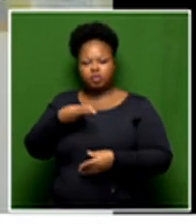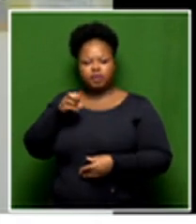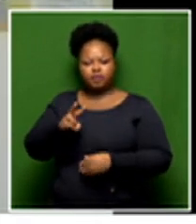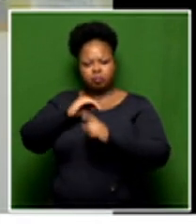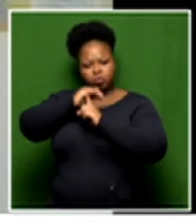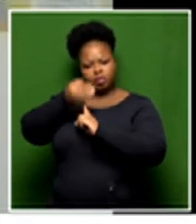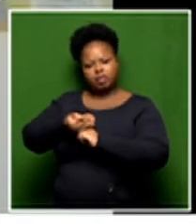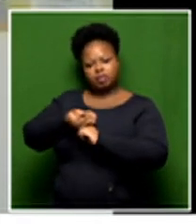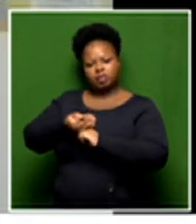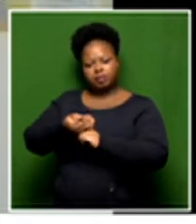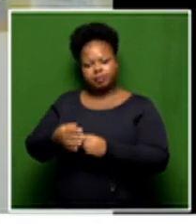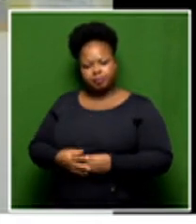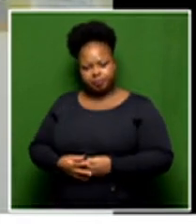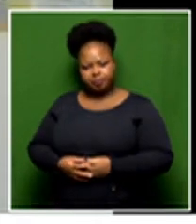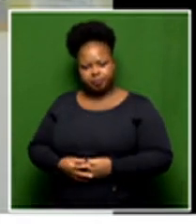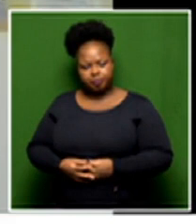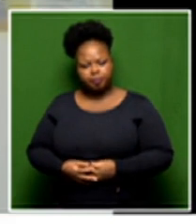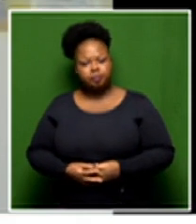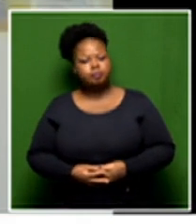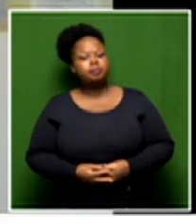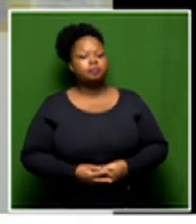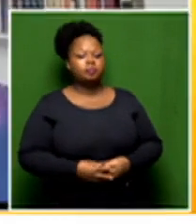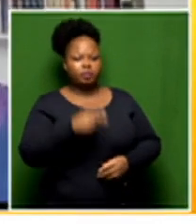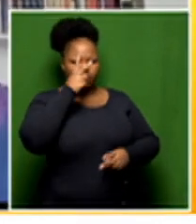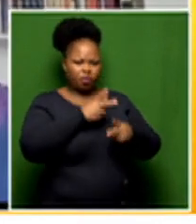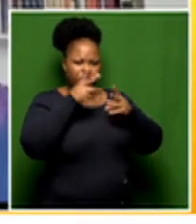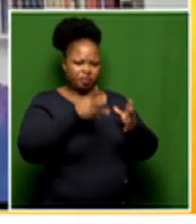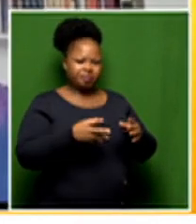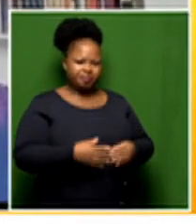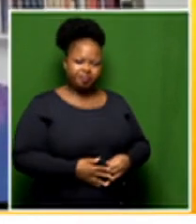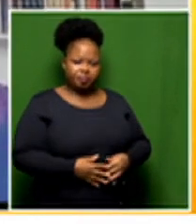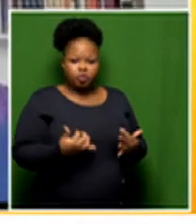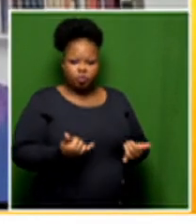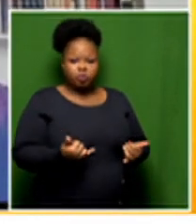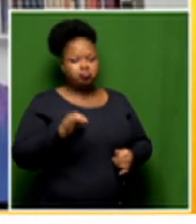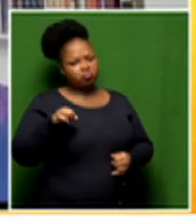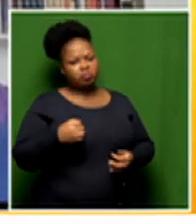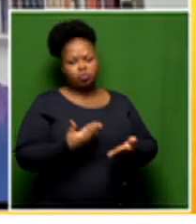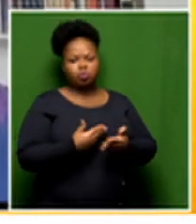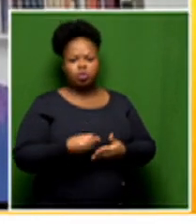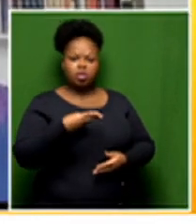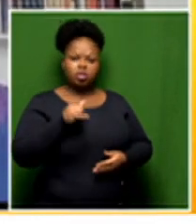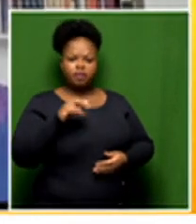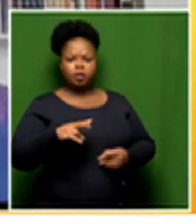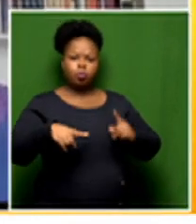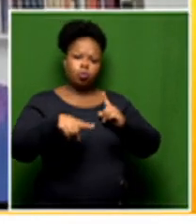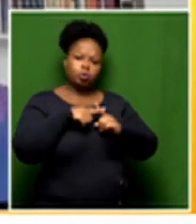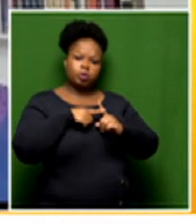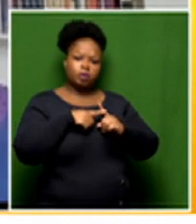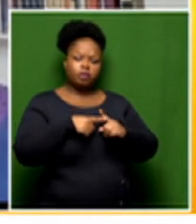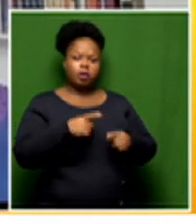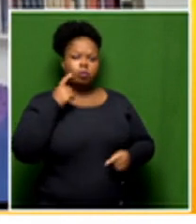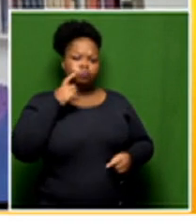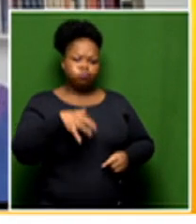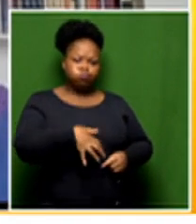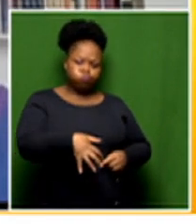HIV protection modalities. Professor Goga, I mean, today it's possible to be HIV positive and have a